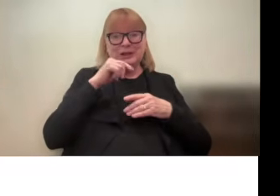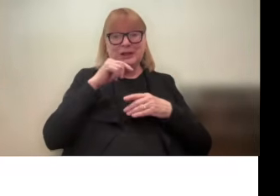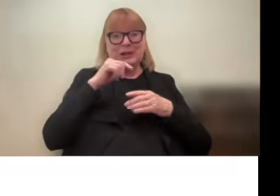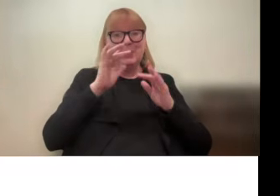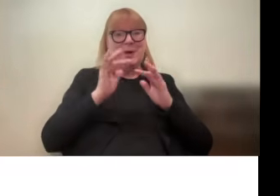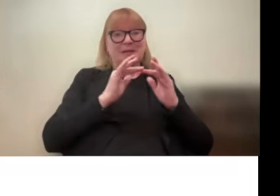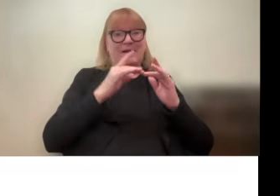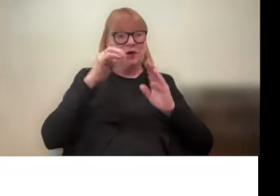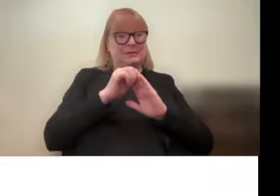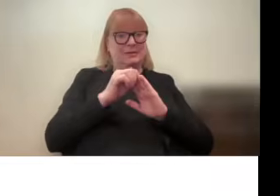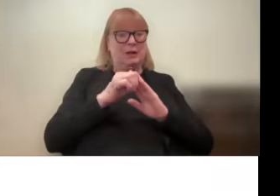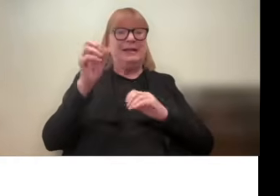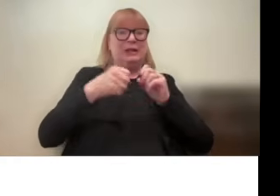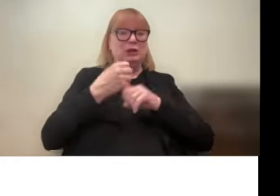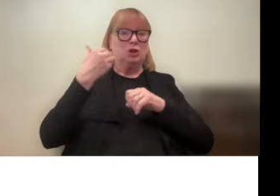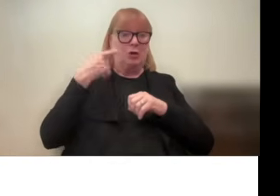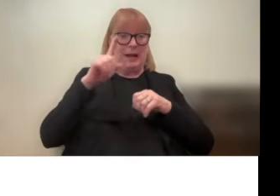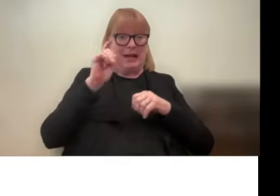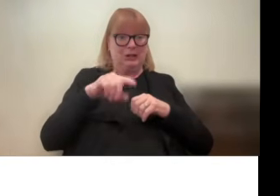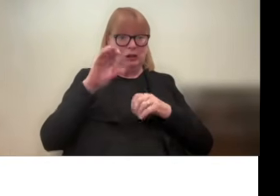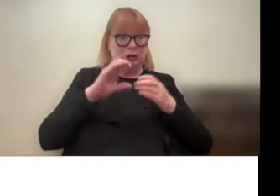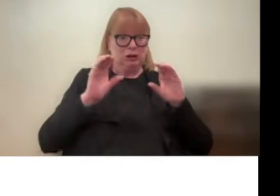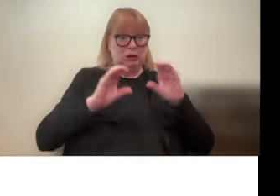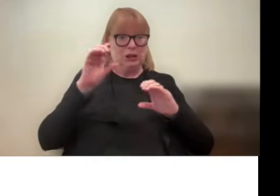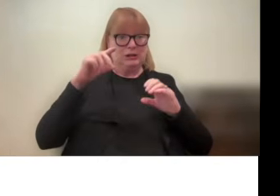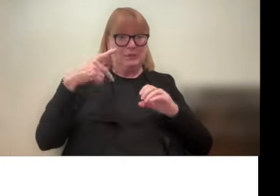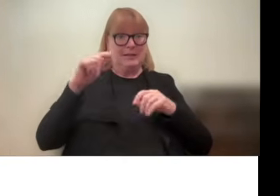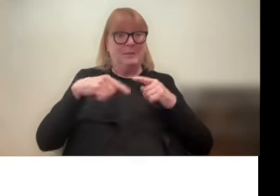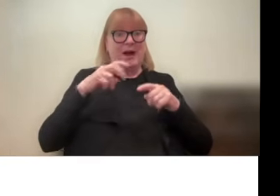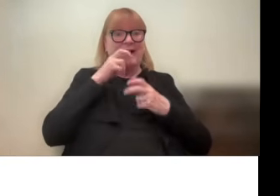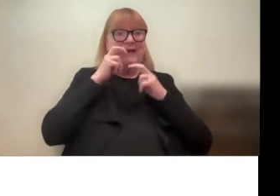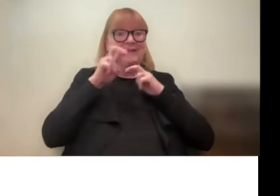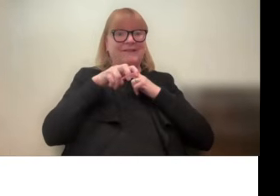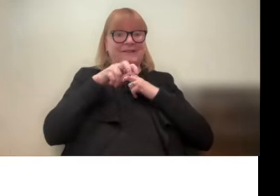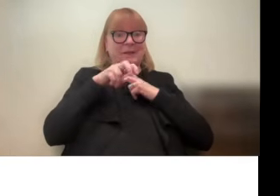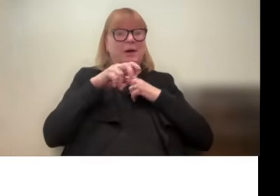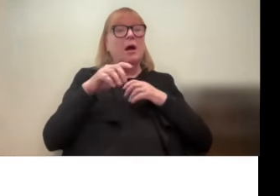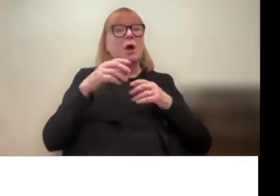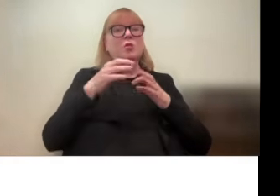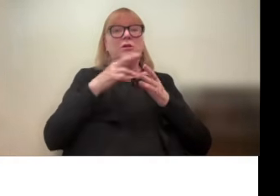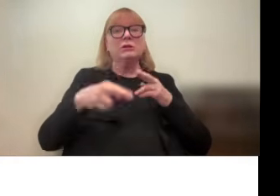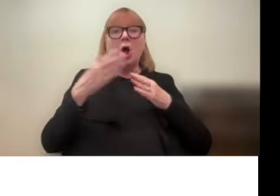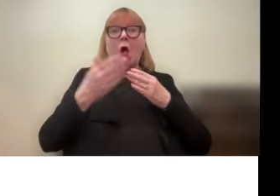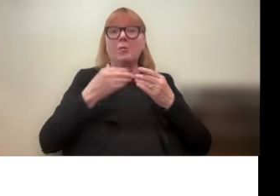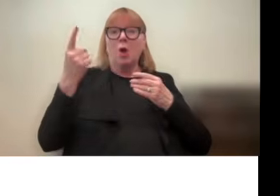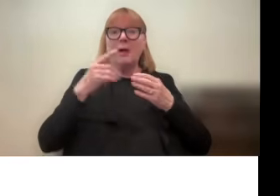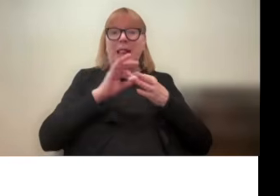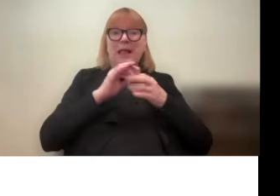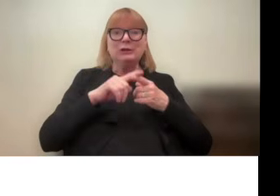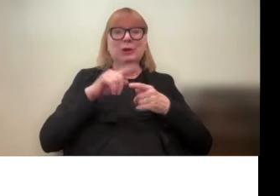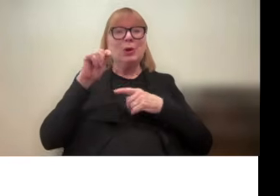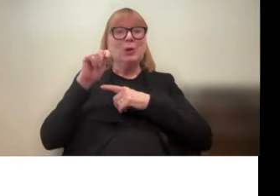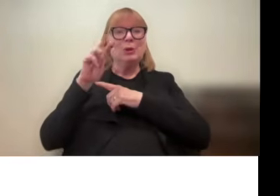So, for instance, years ago, if you asked ChatGPT about vampires, the results were almost always linked to the